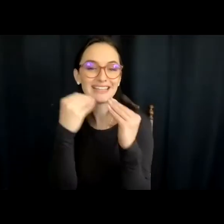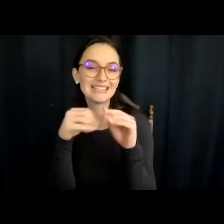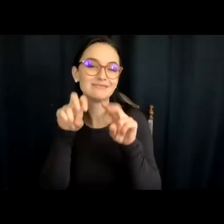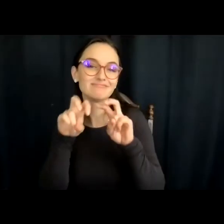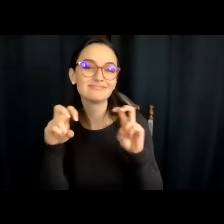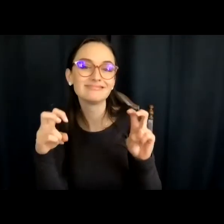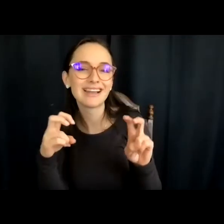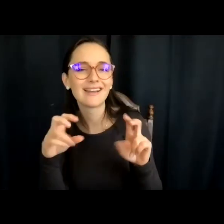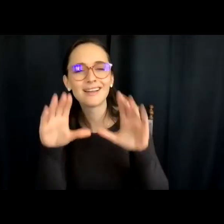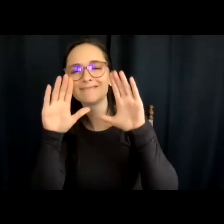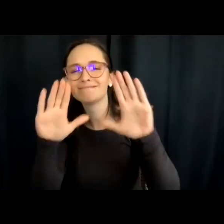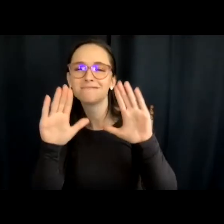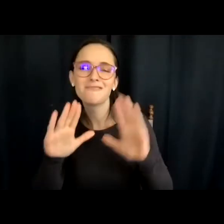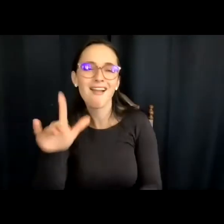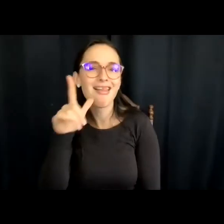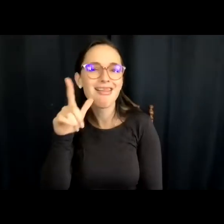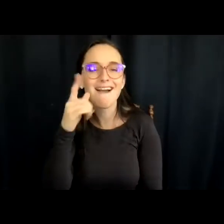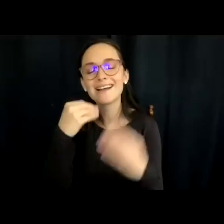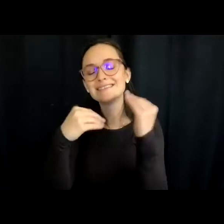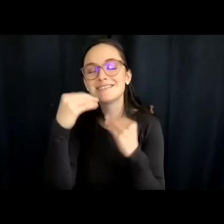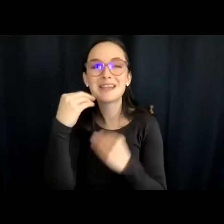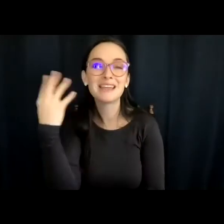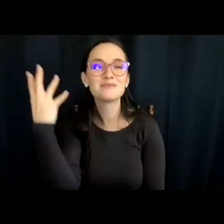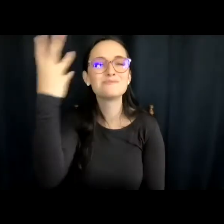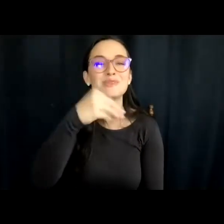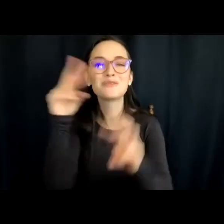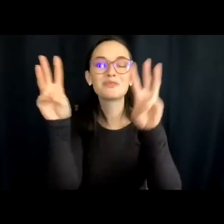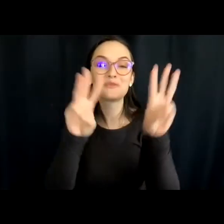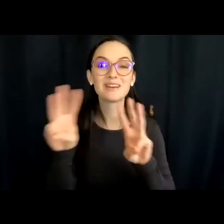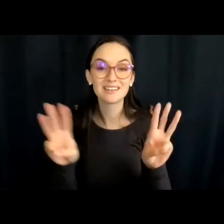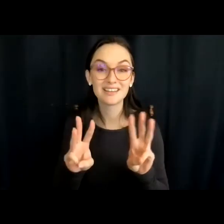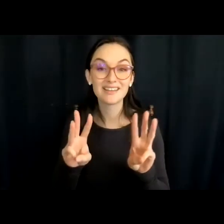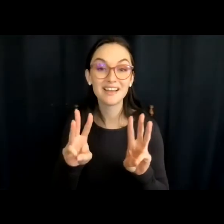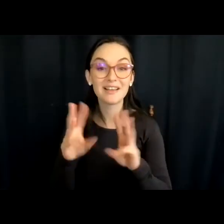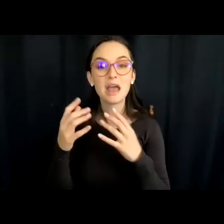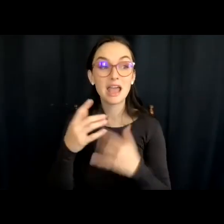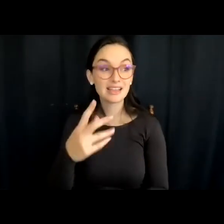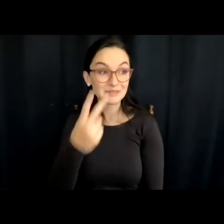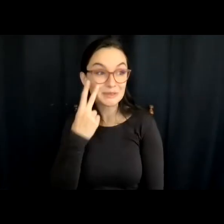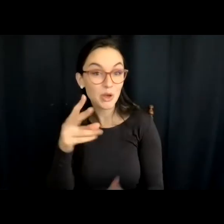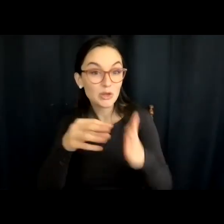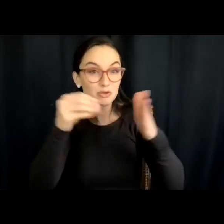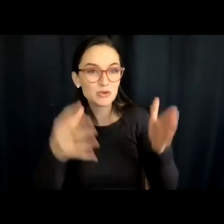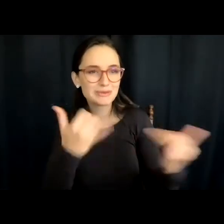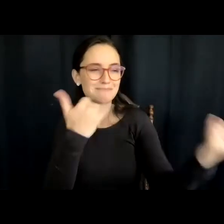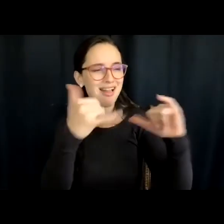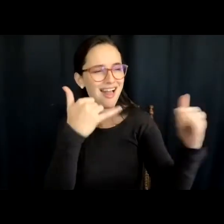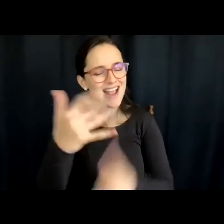weather. Nearby, students were playing on the quad. The students chanted, "Go